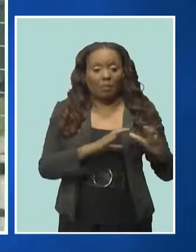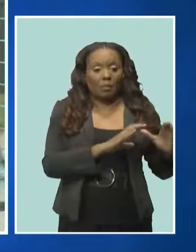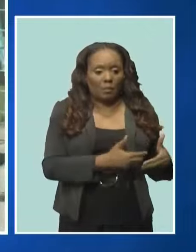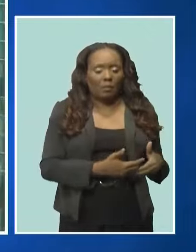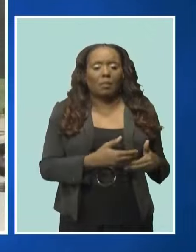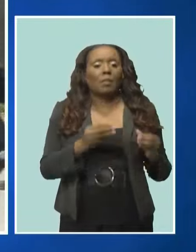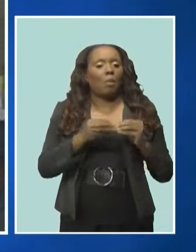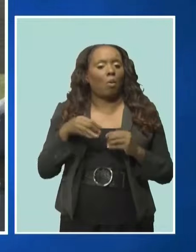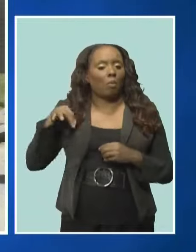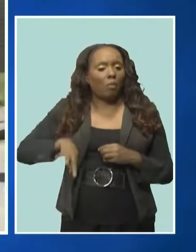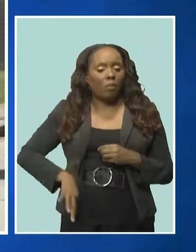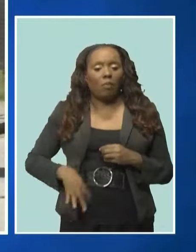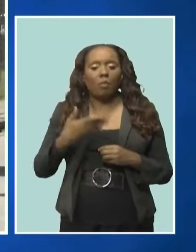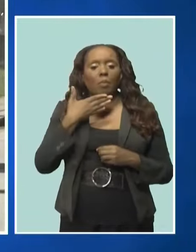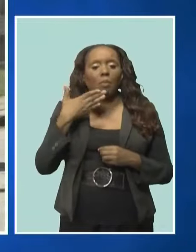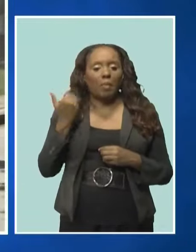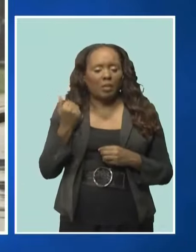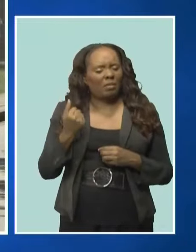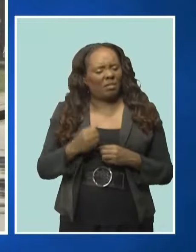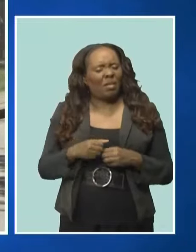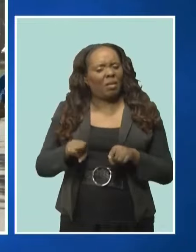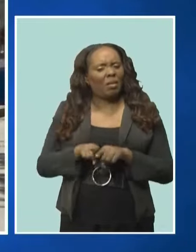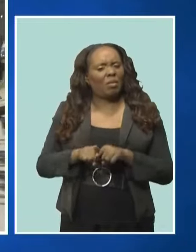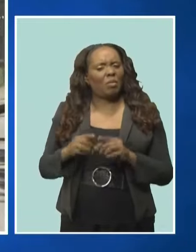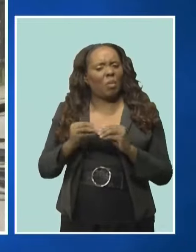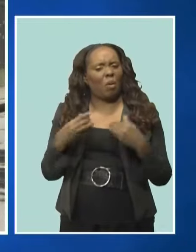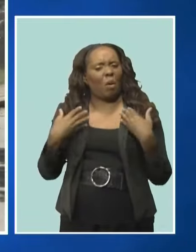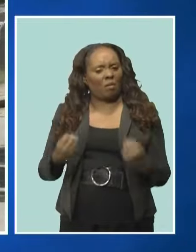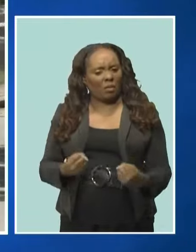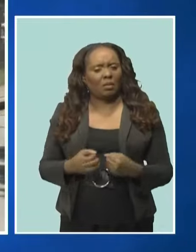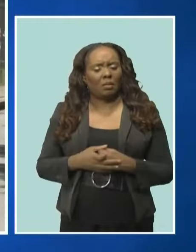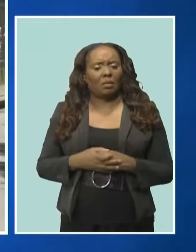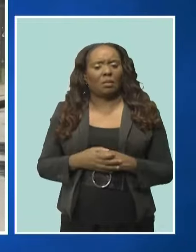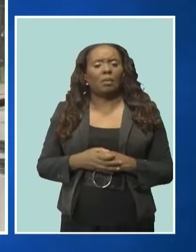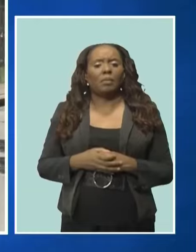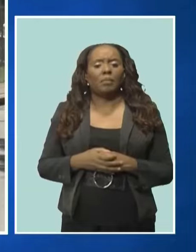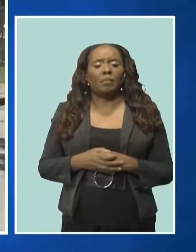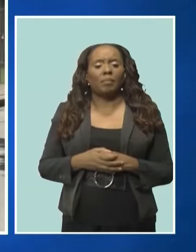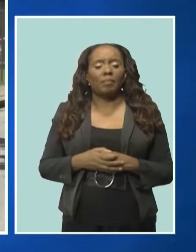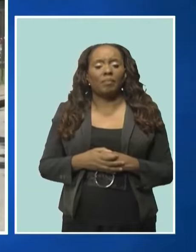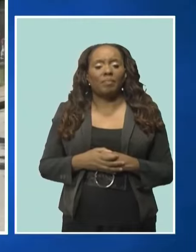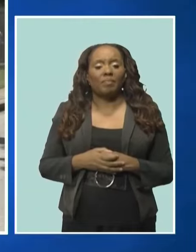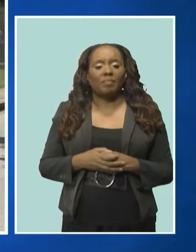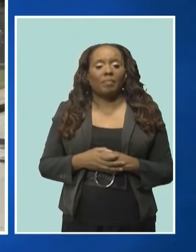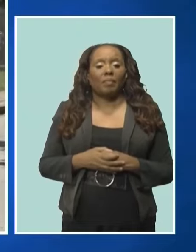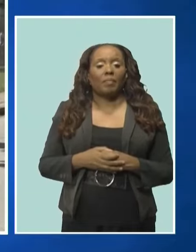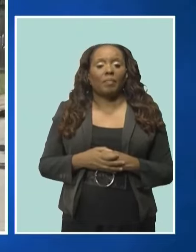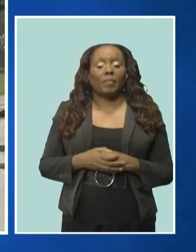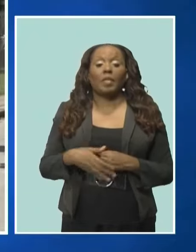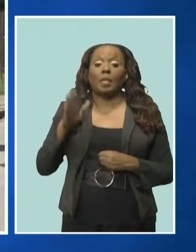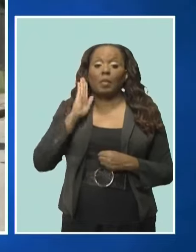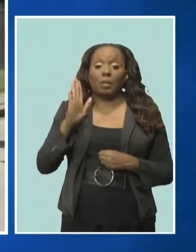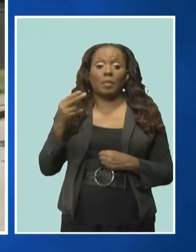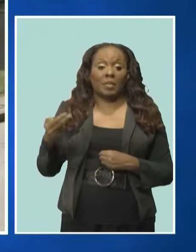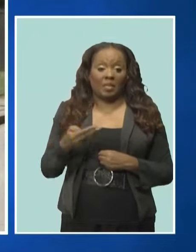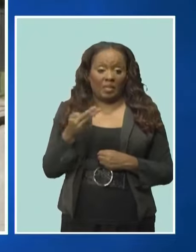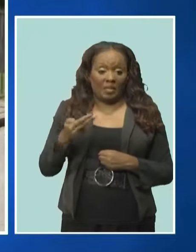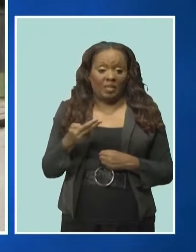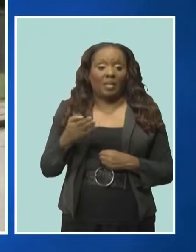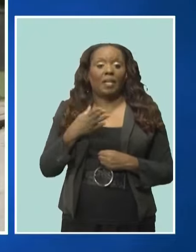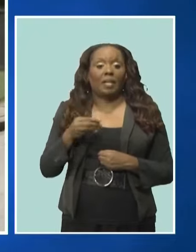more beneficial and effective, especially at confidence building. He says this will be replicated in the activity on Thursday,